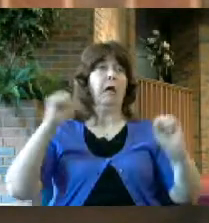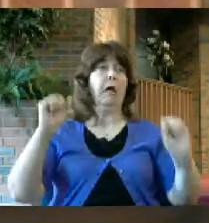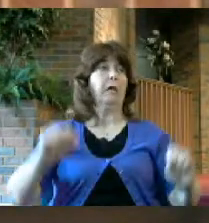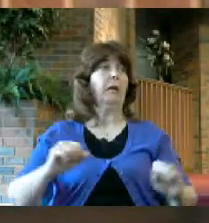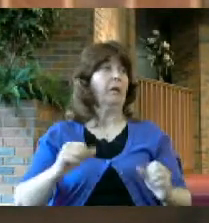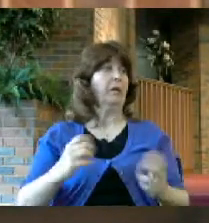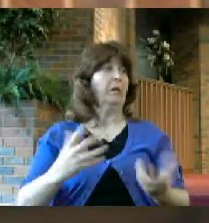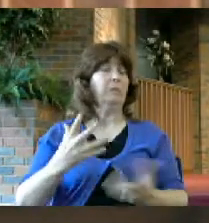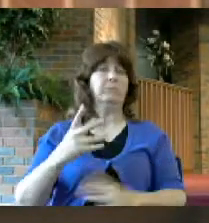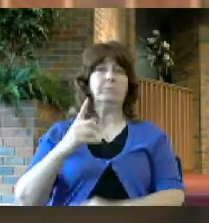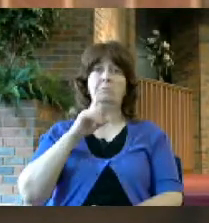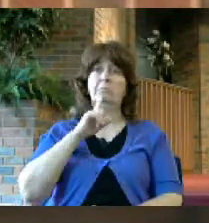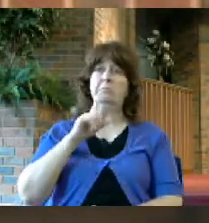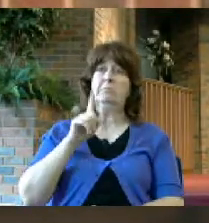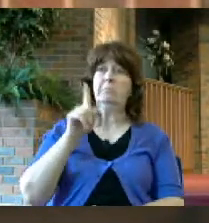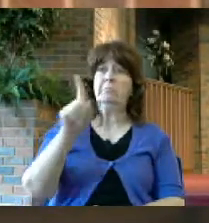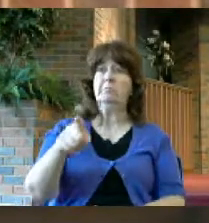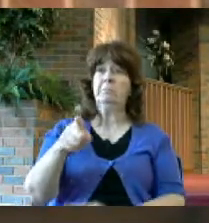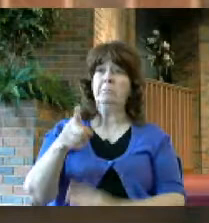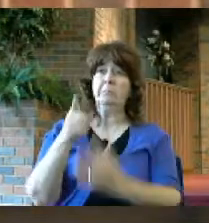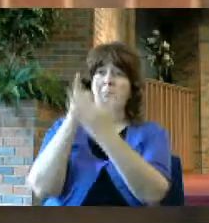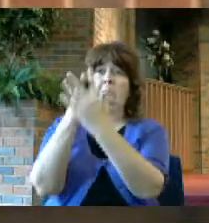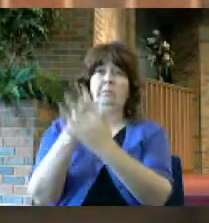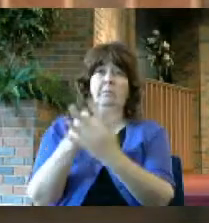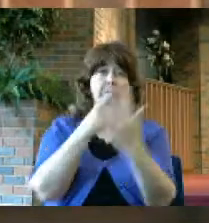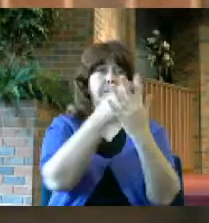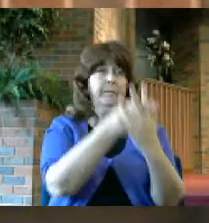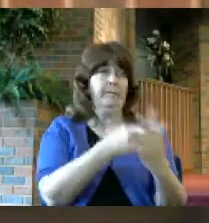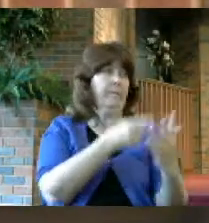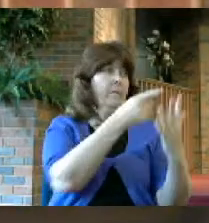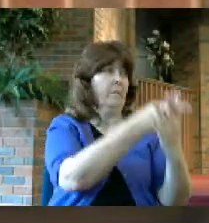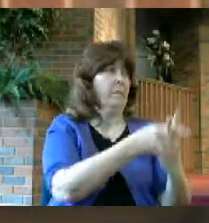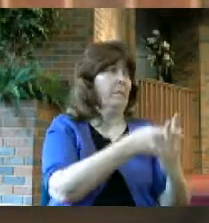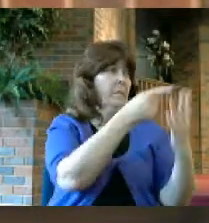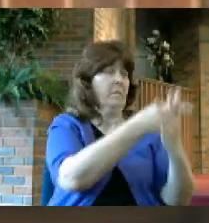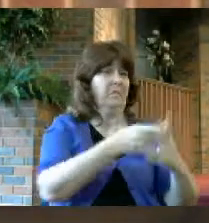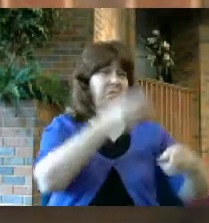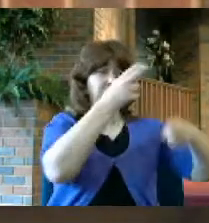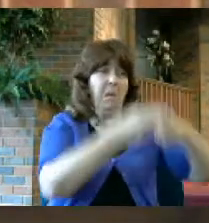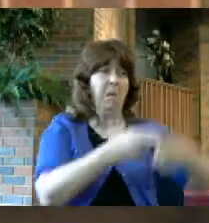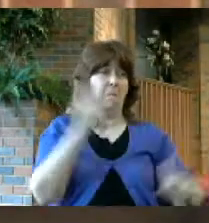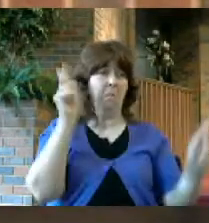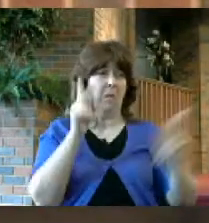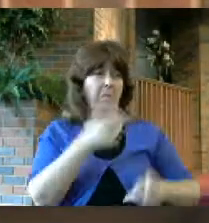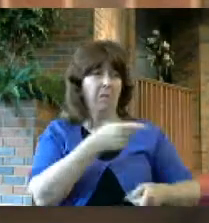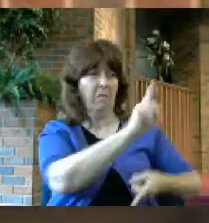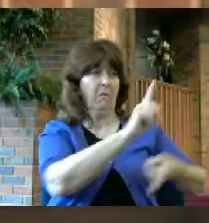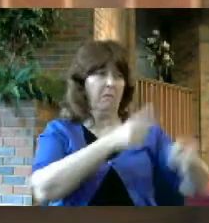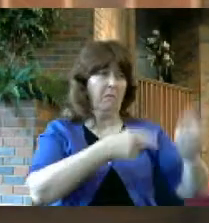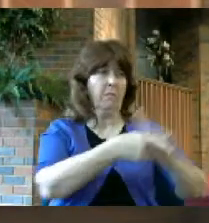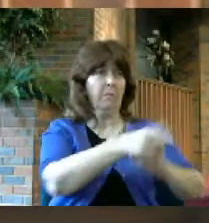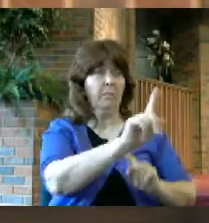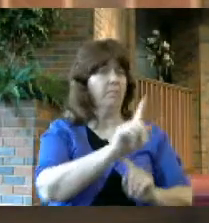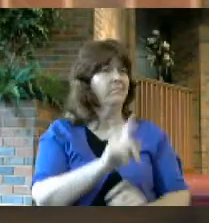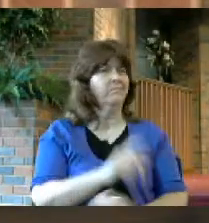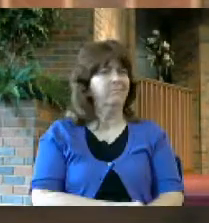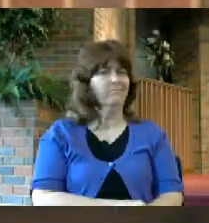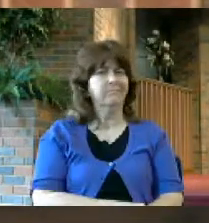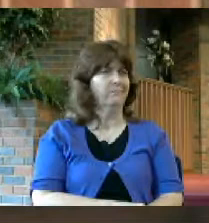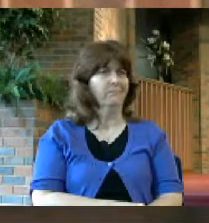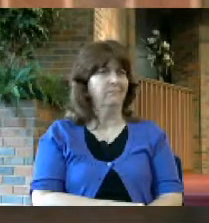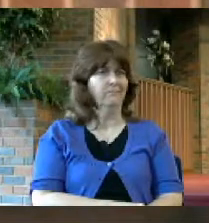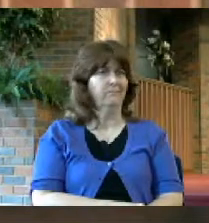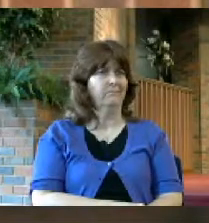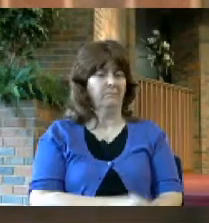beliefs of some of the brethren and to publicly assault them. It does not give one